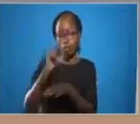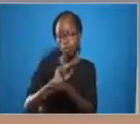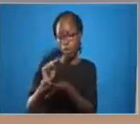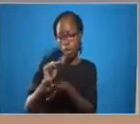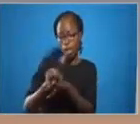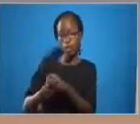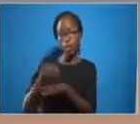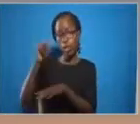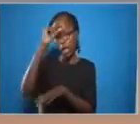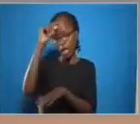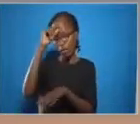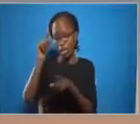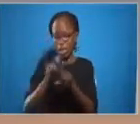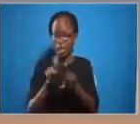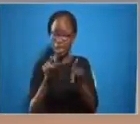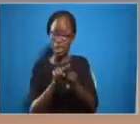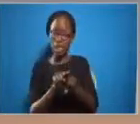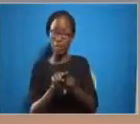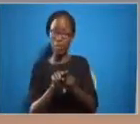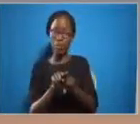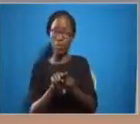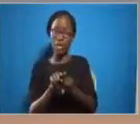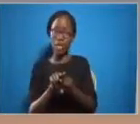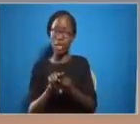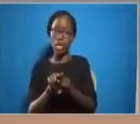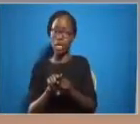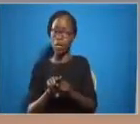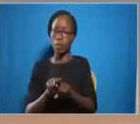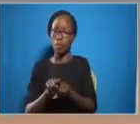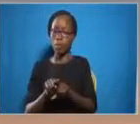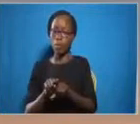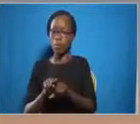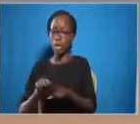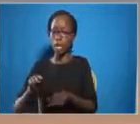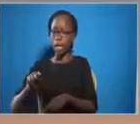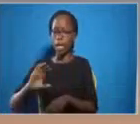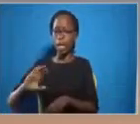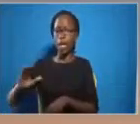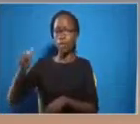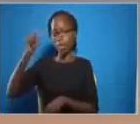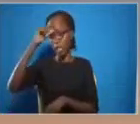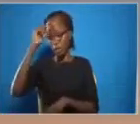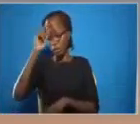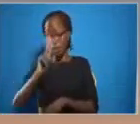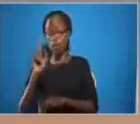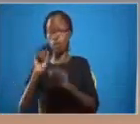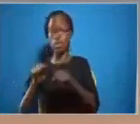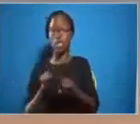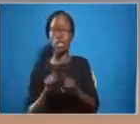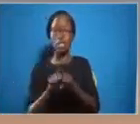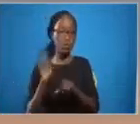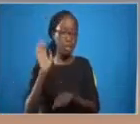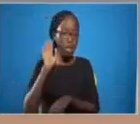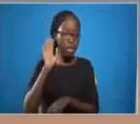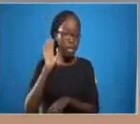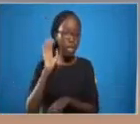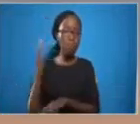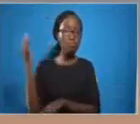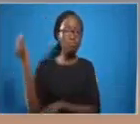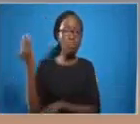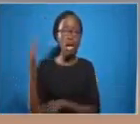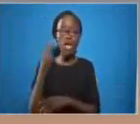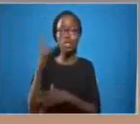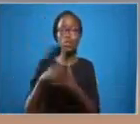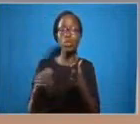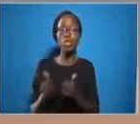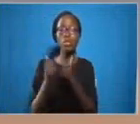sense to us as subnational governments. As I've had the presentations before me and seen what is going on, I